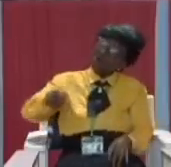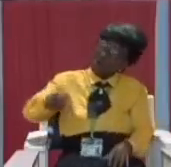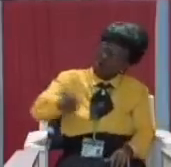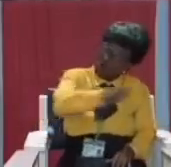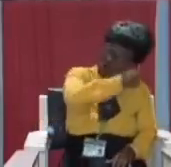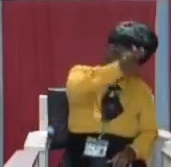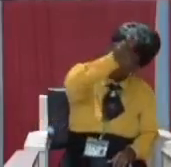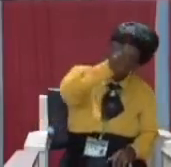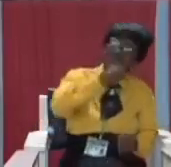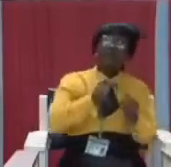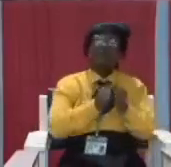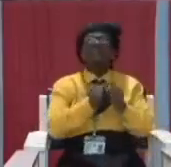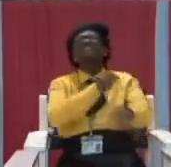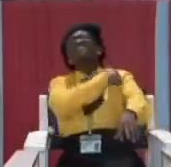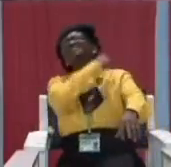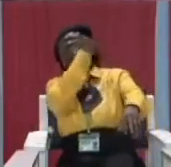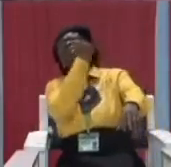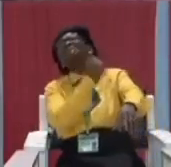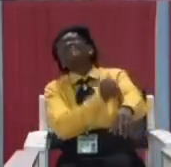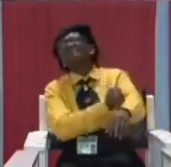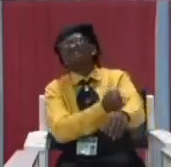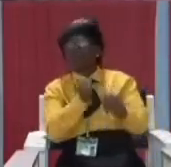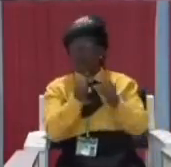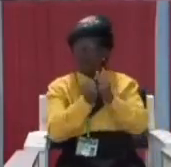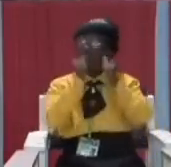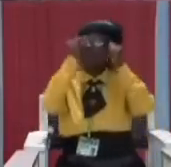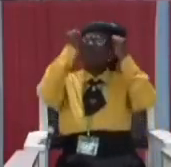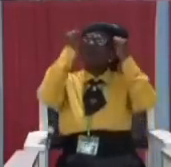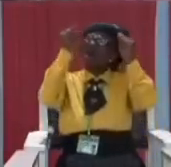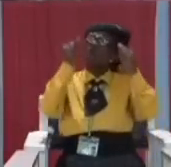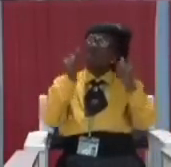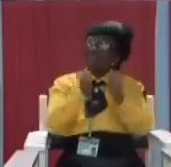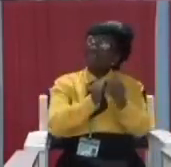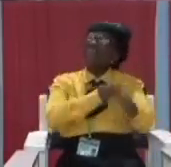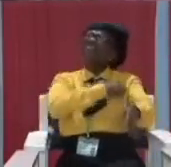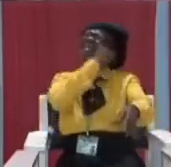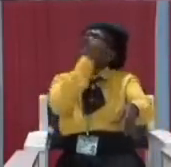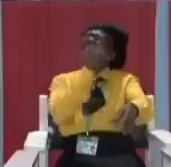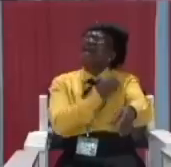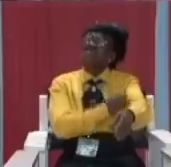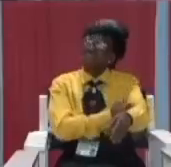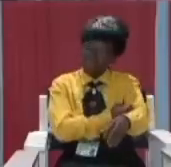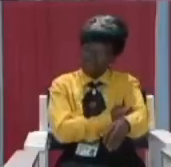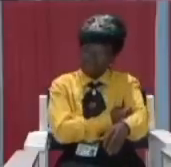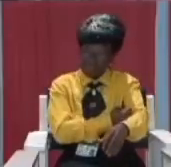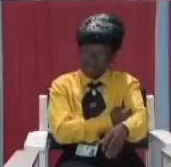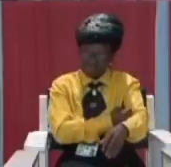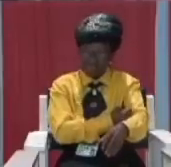with strength, with power, with energy,